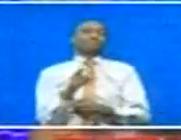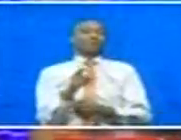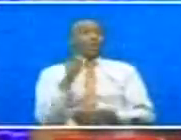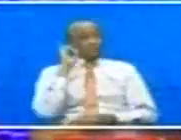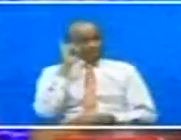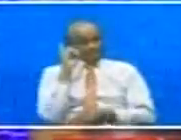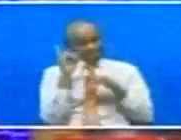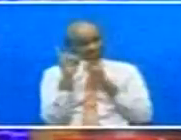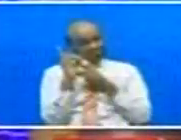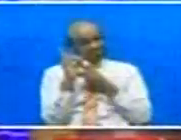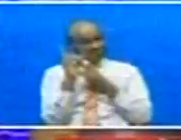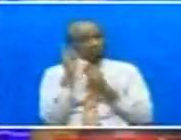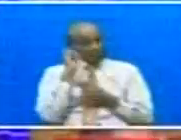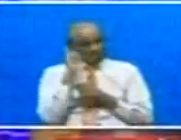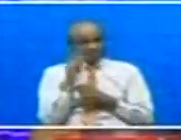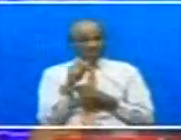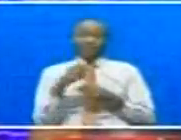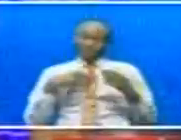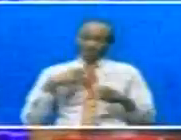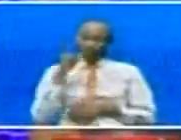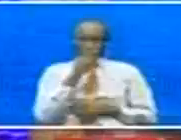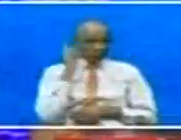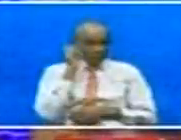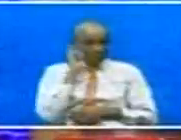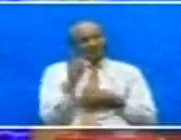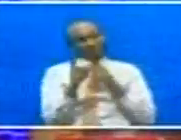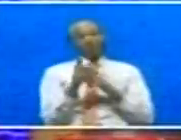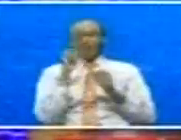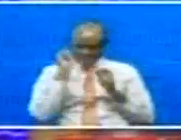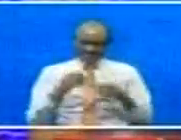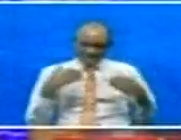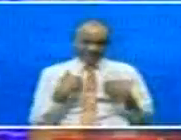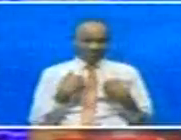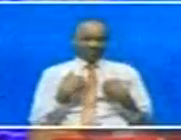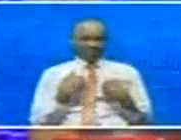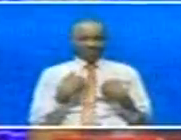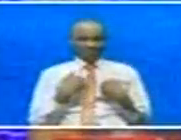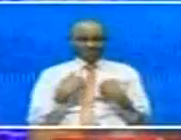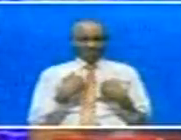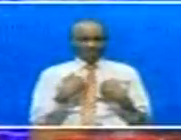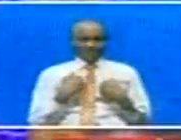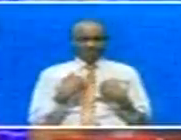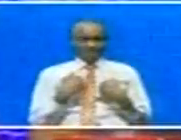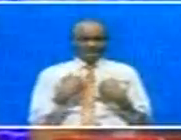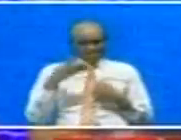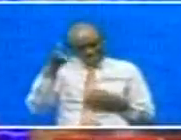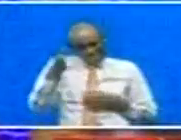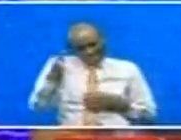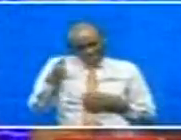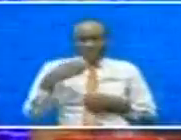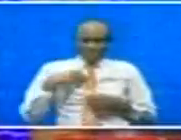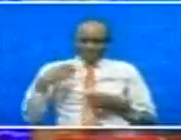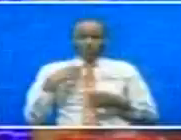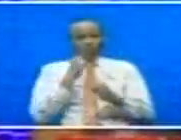mobiles, they are being used, and we must be able to have among our intelligent